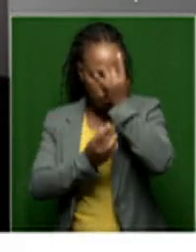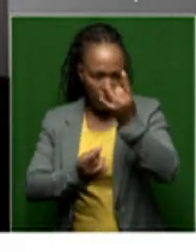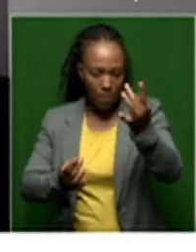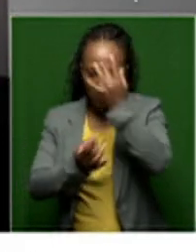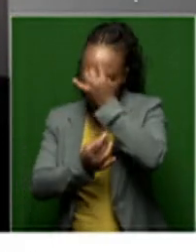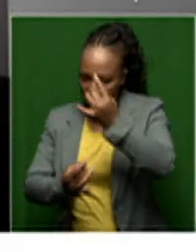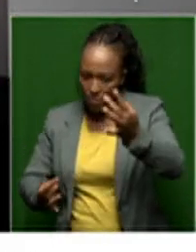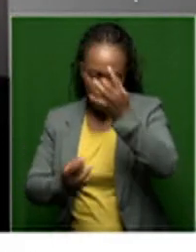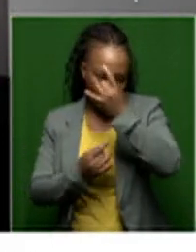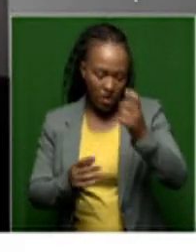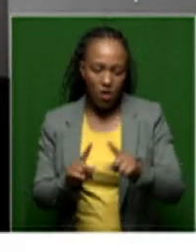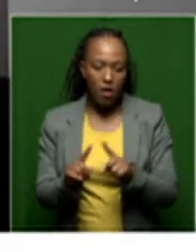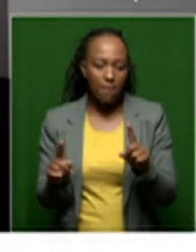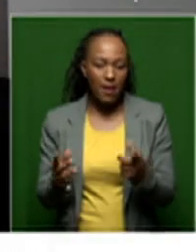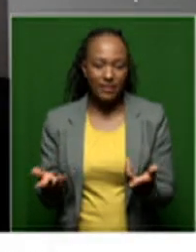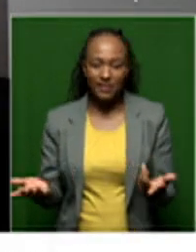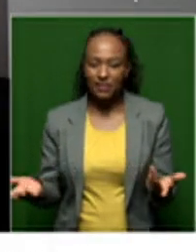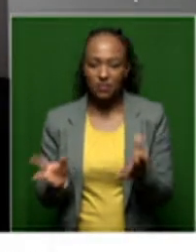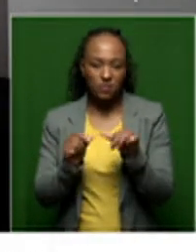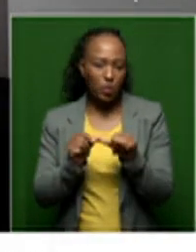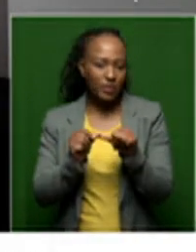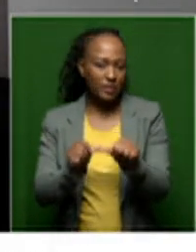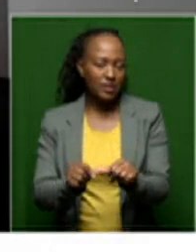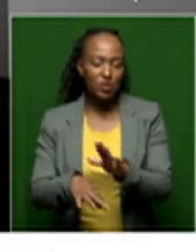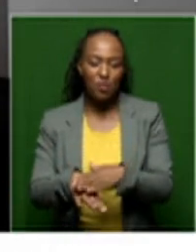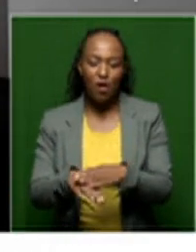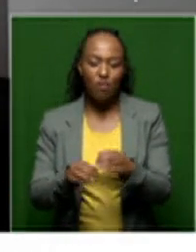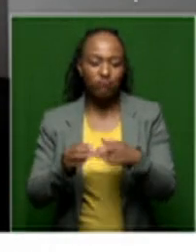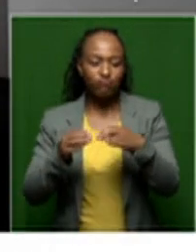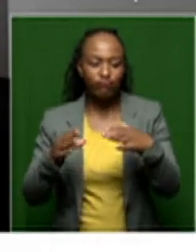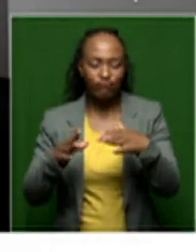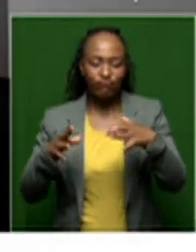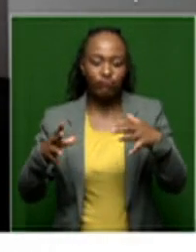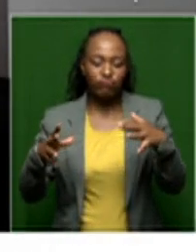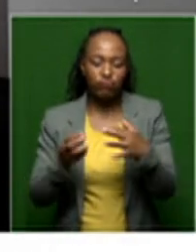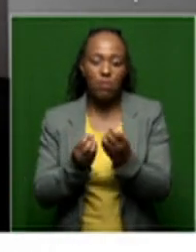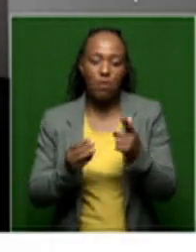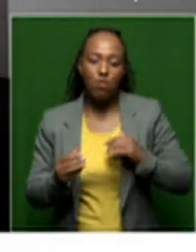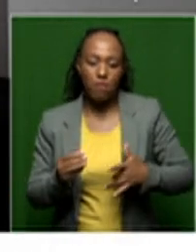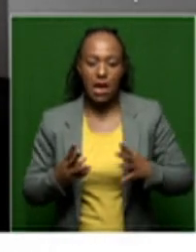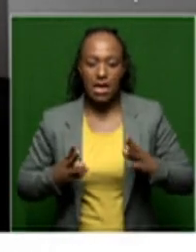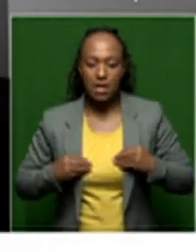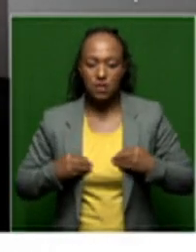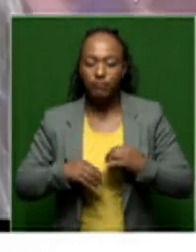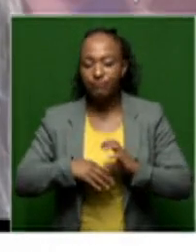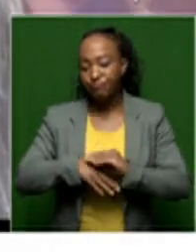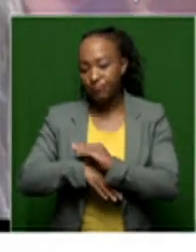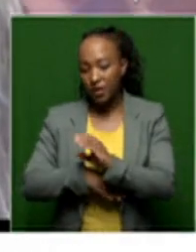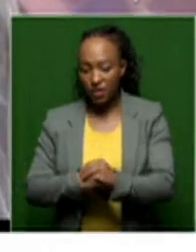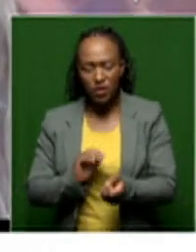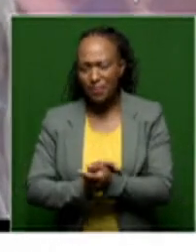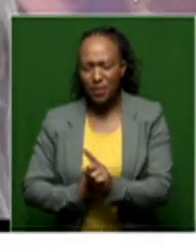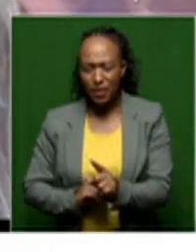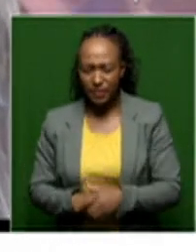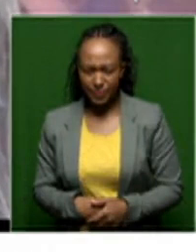there. However, it just keeps on growing. The figures keep on growing. What's happening? So, Leanne, there's a